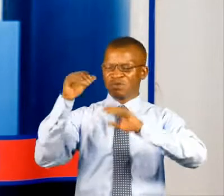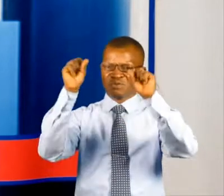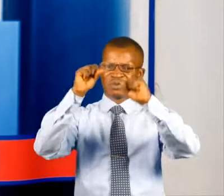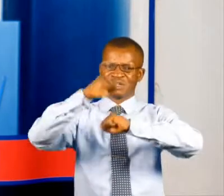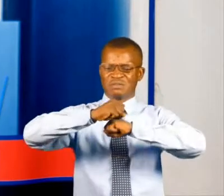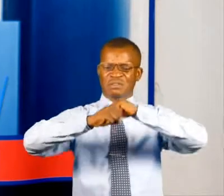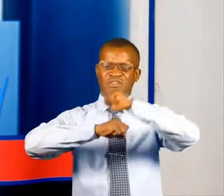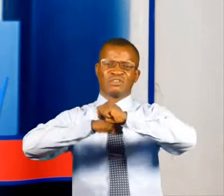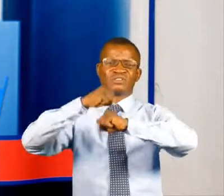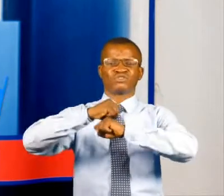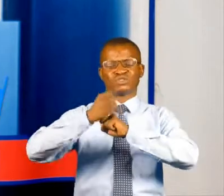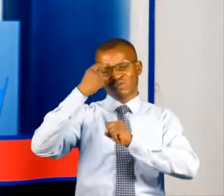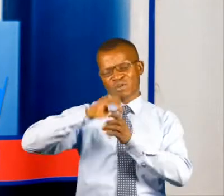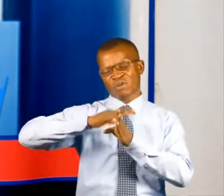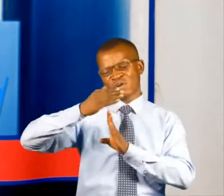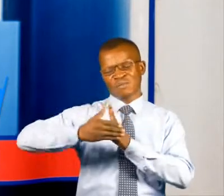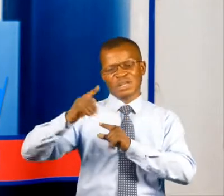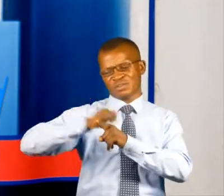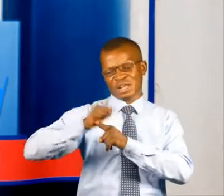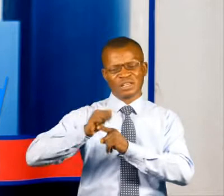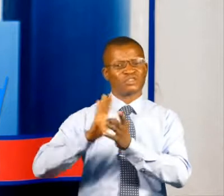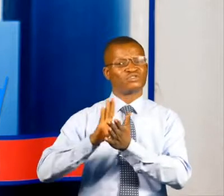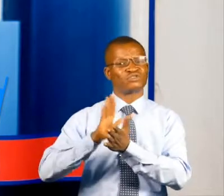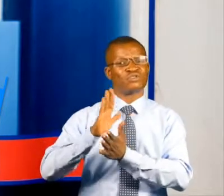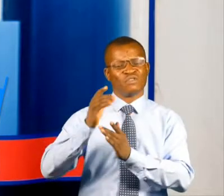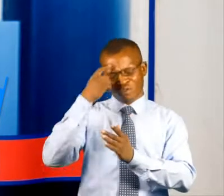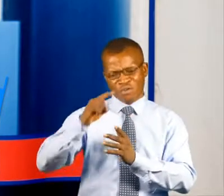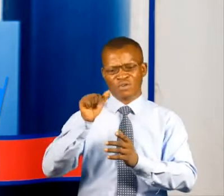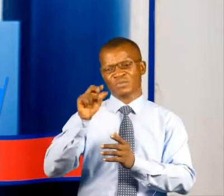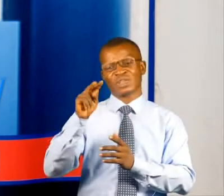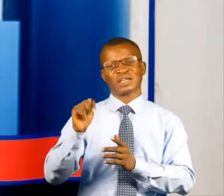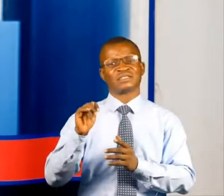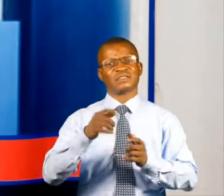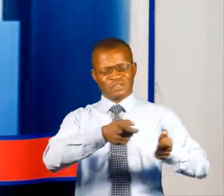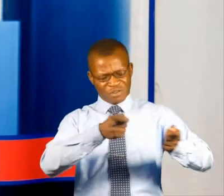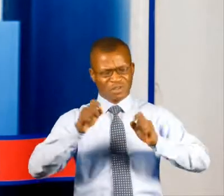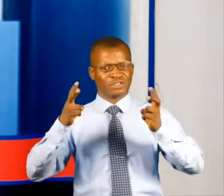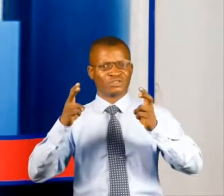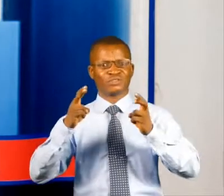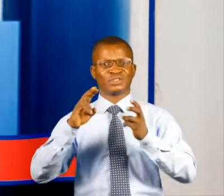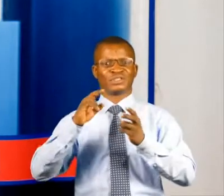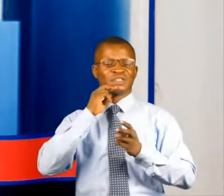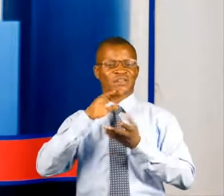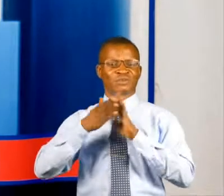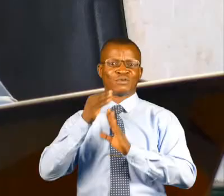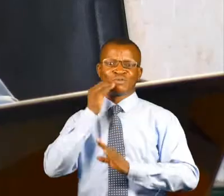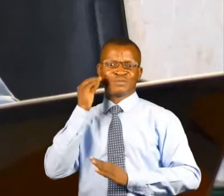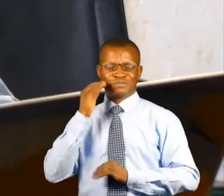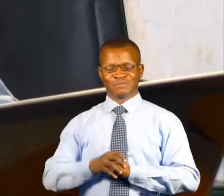and build structures for a composite, complete training academy for anti-trafficking issues, Nigeria will be a